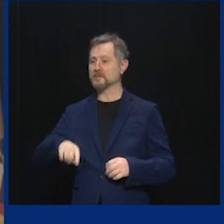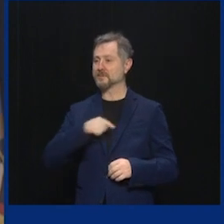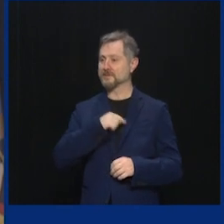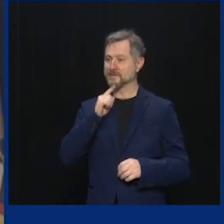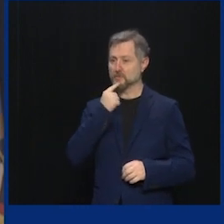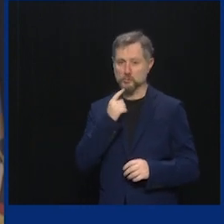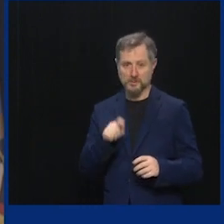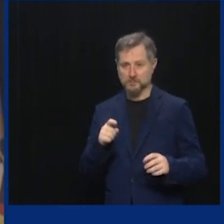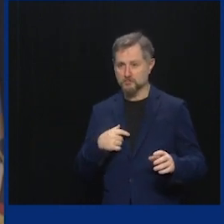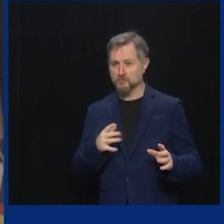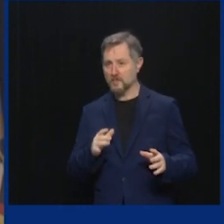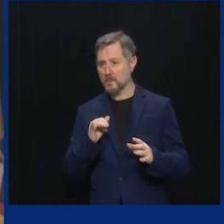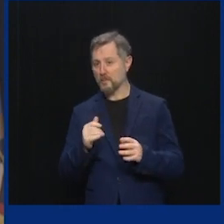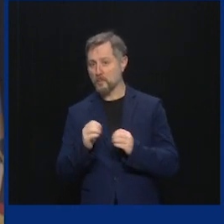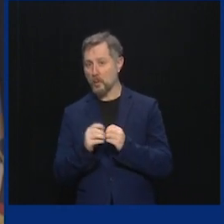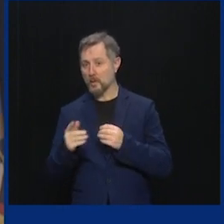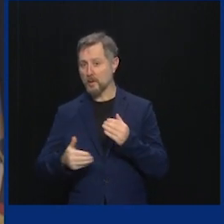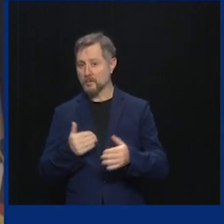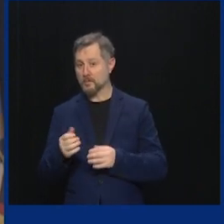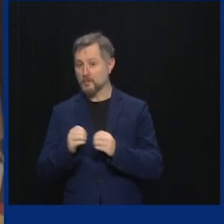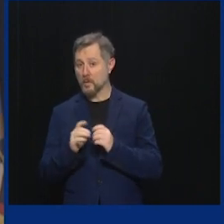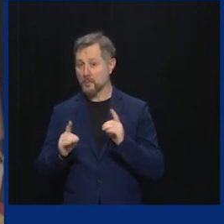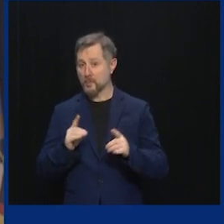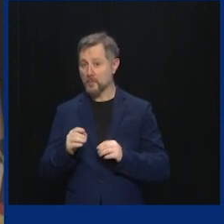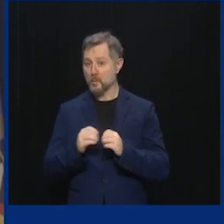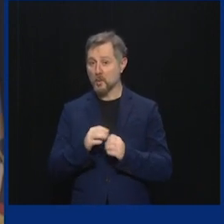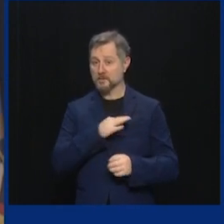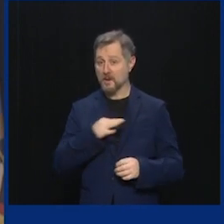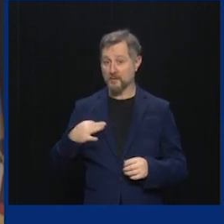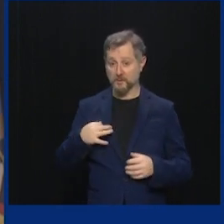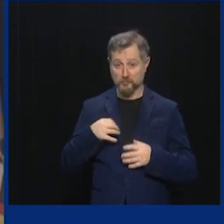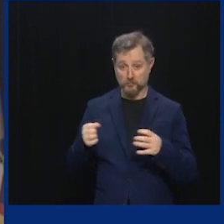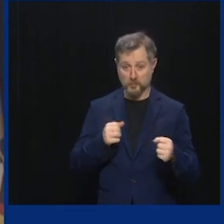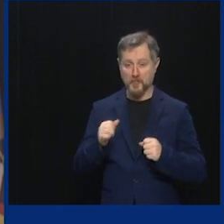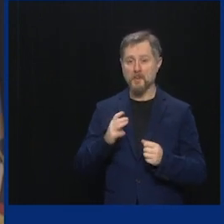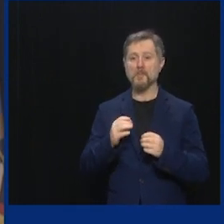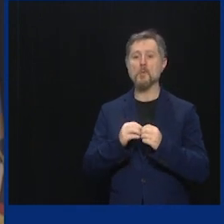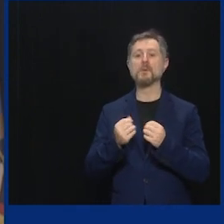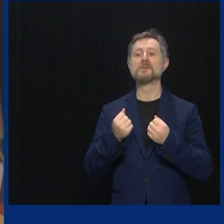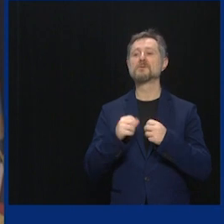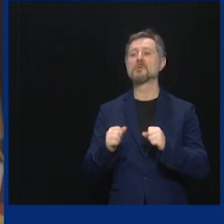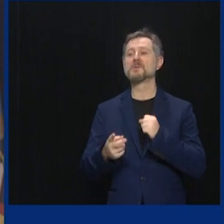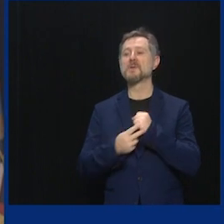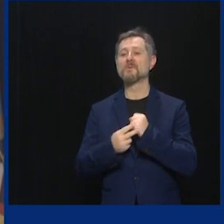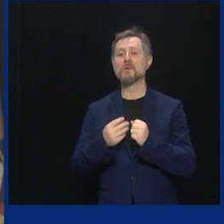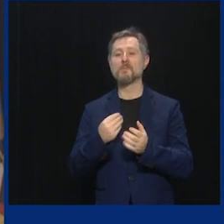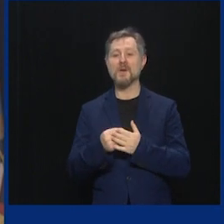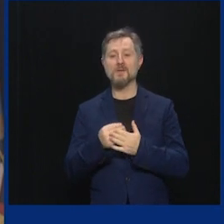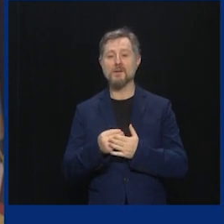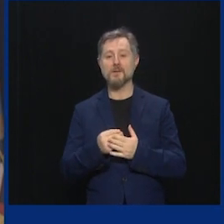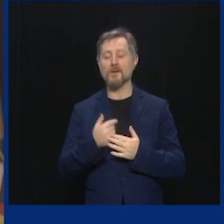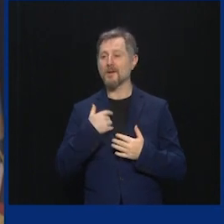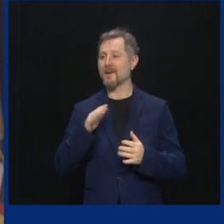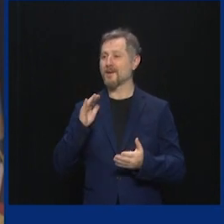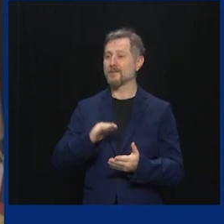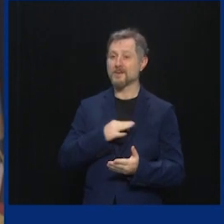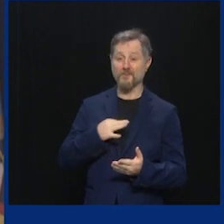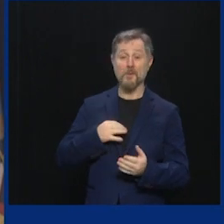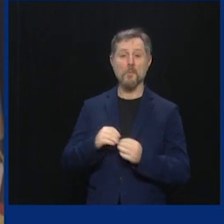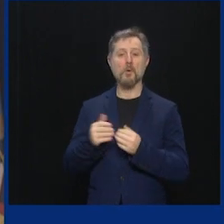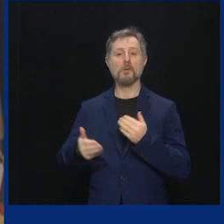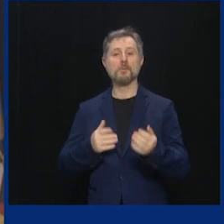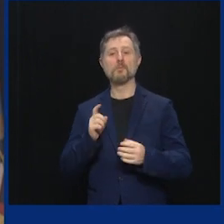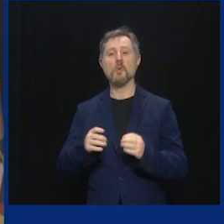in additional support that they may have been hesitant to do for cost purposes or whatever. So, and also our efforts to help them. So that is the